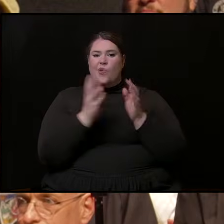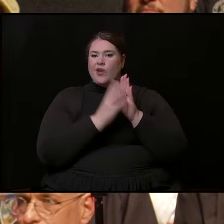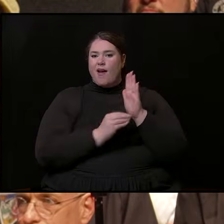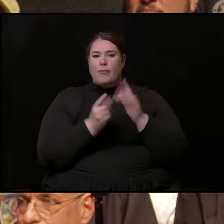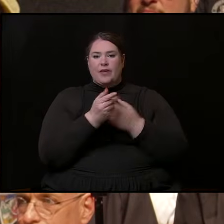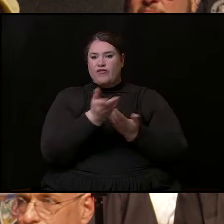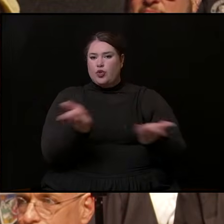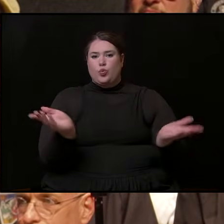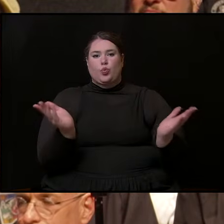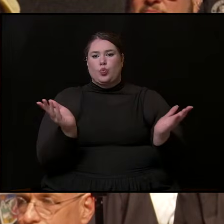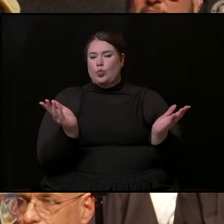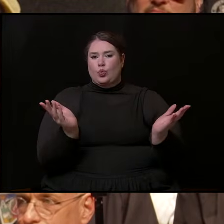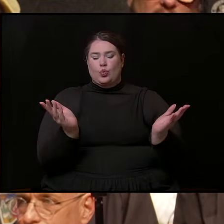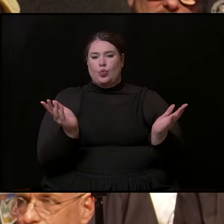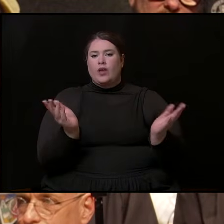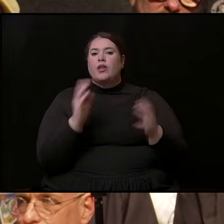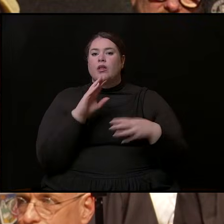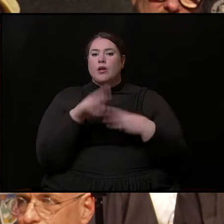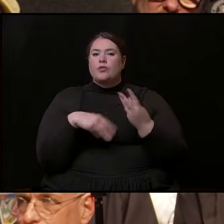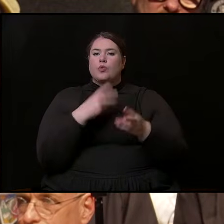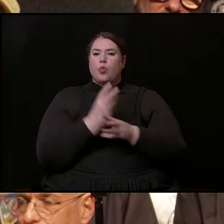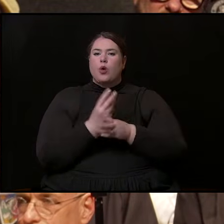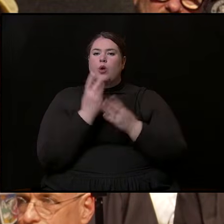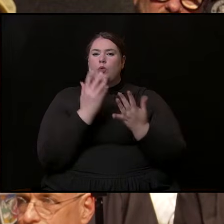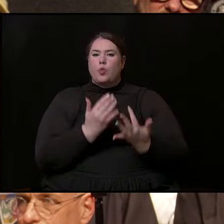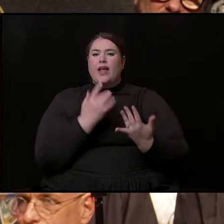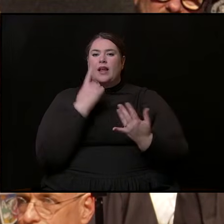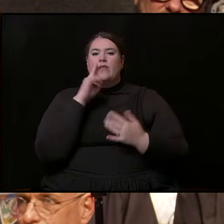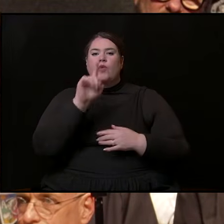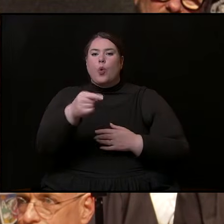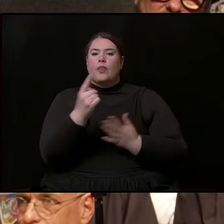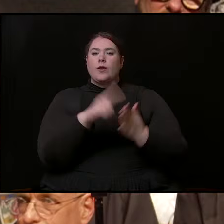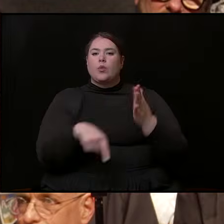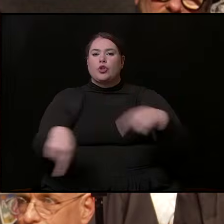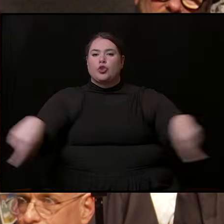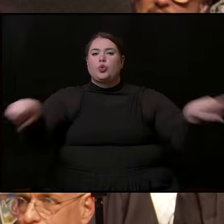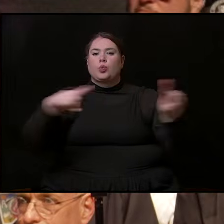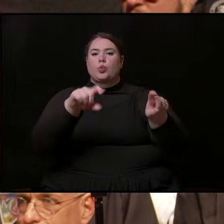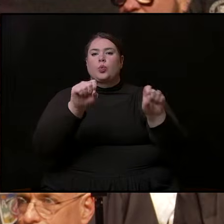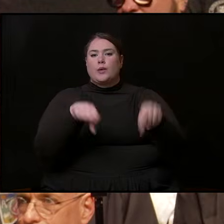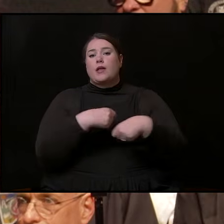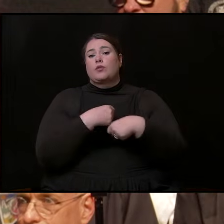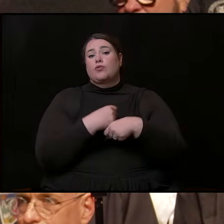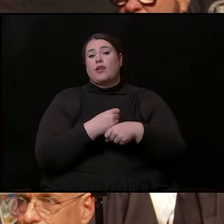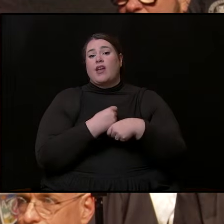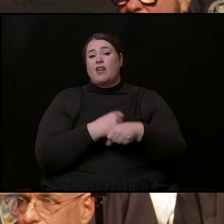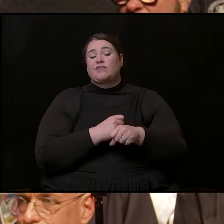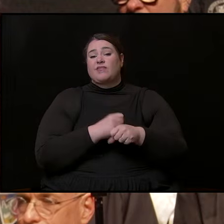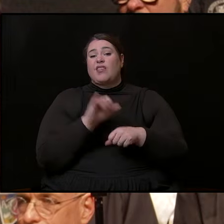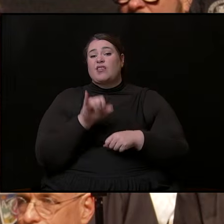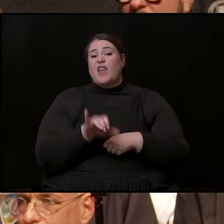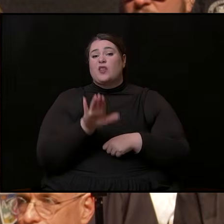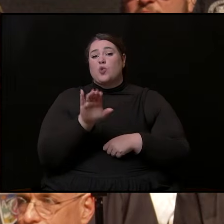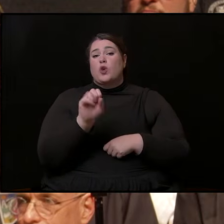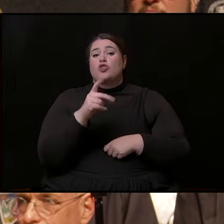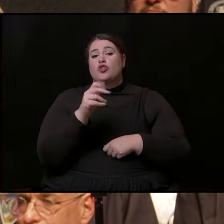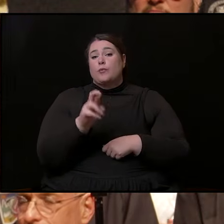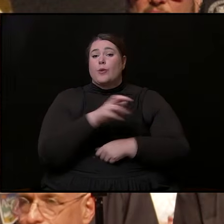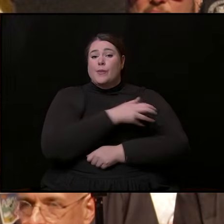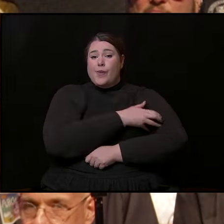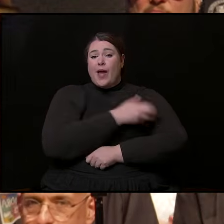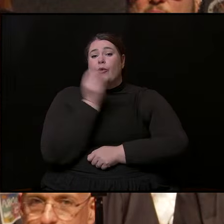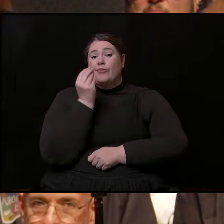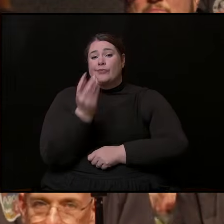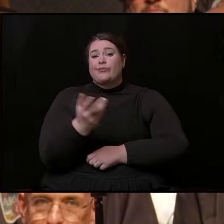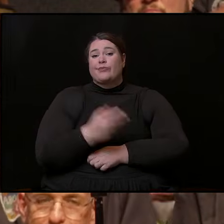you, and there is a world waiting for only what you can create. Now, that's your superpower.